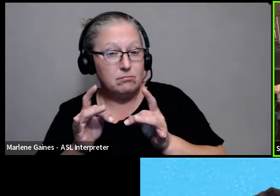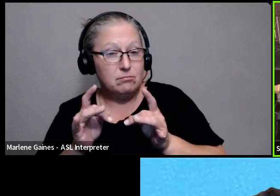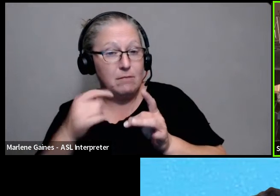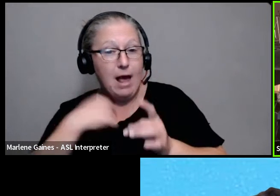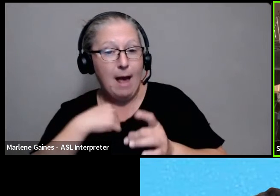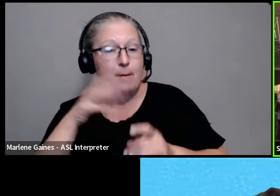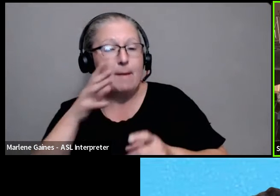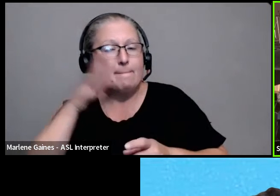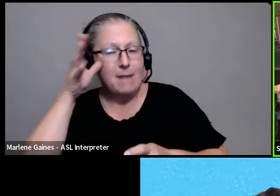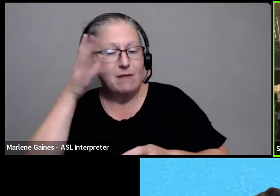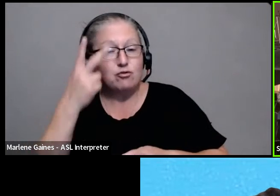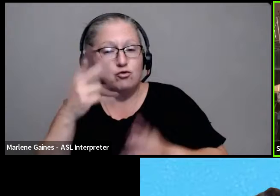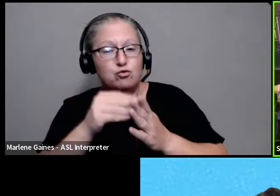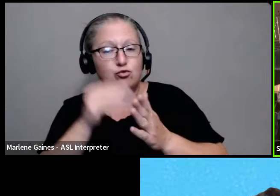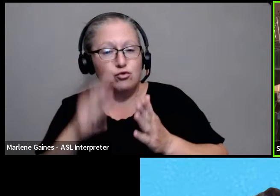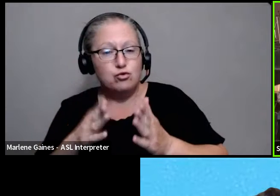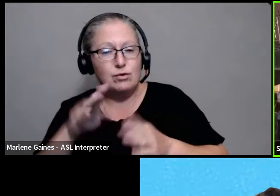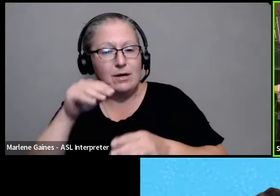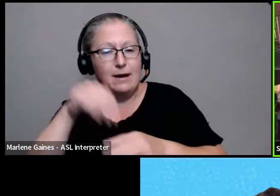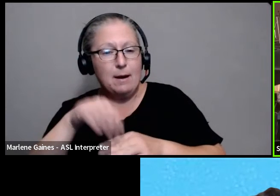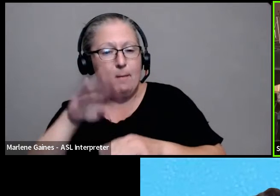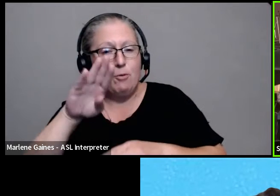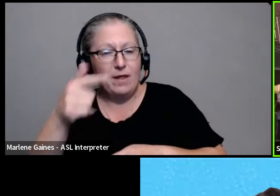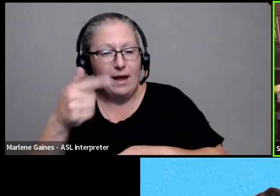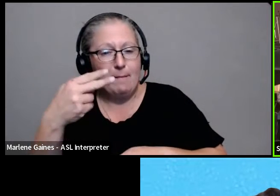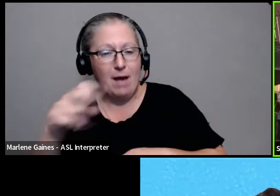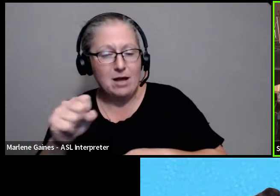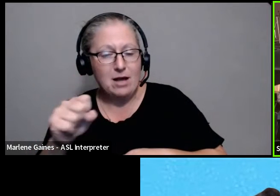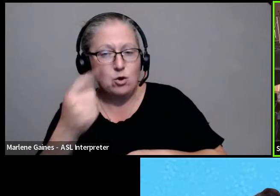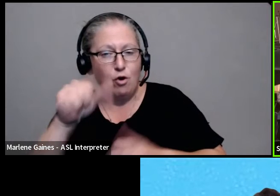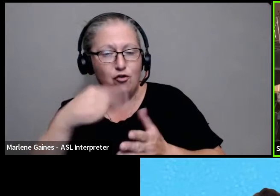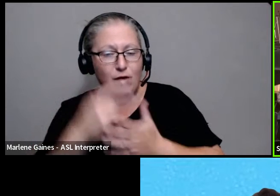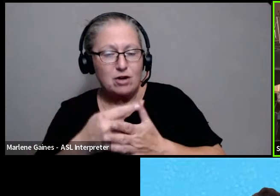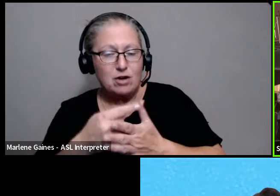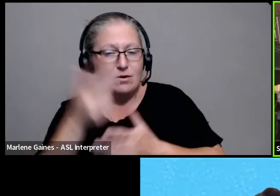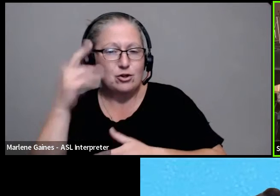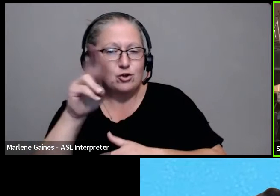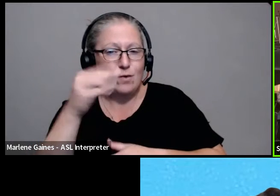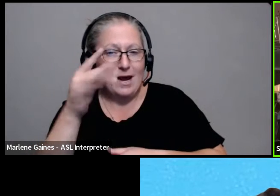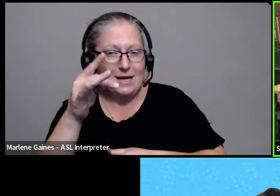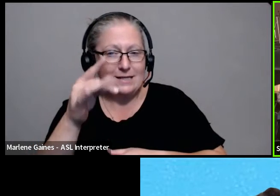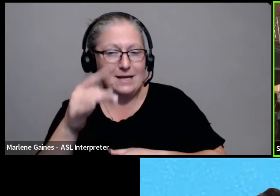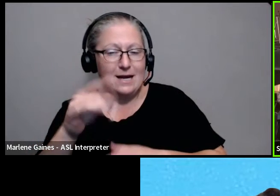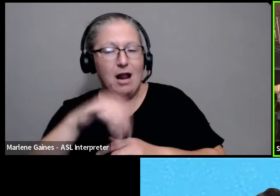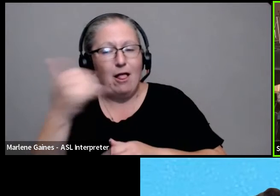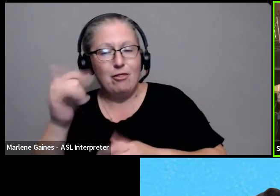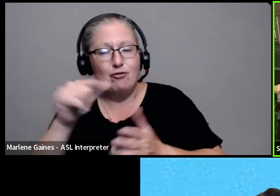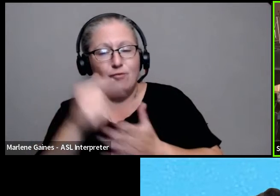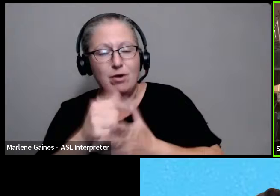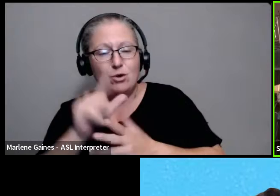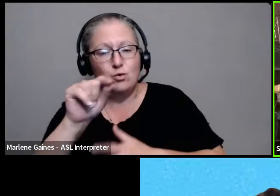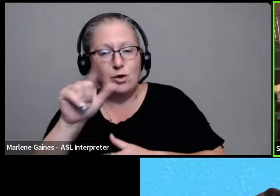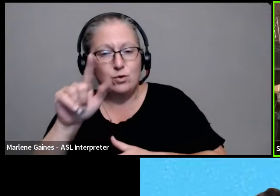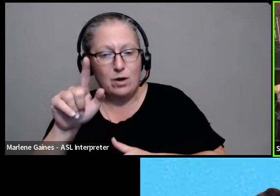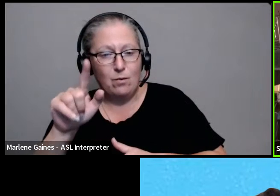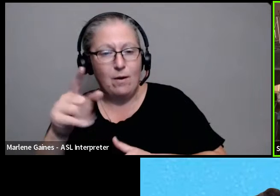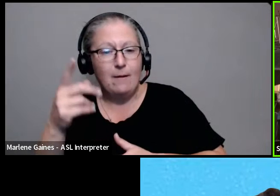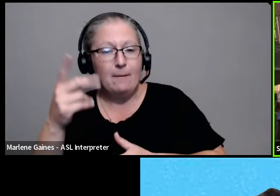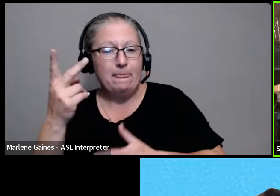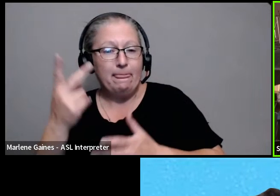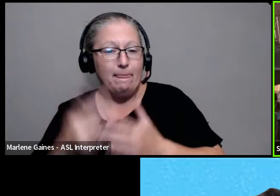a parent of two students. I went to Burlingame High School. One graduated in 2018, the other in 2021, and they